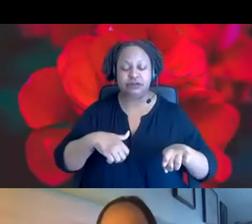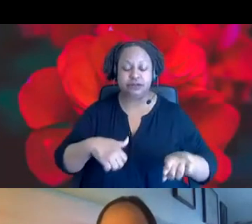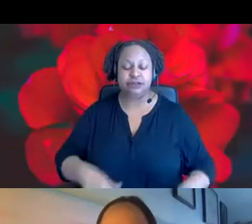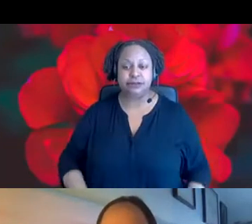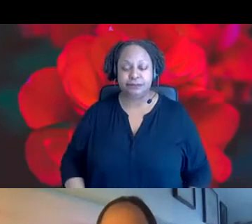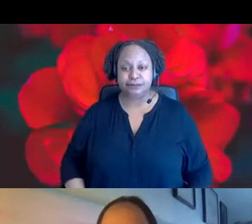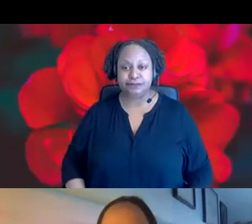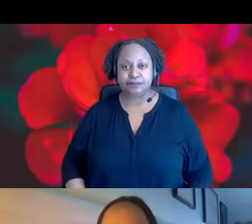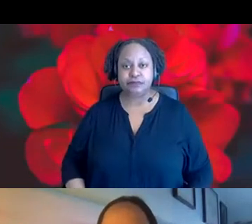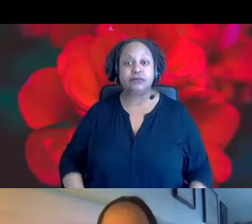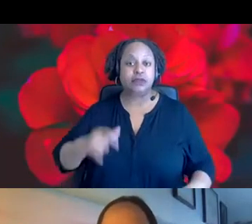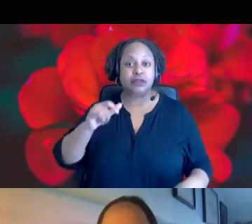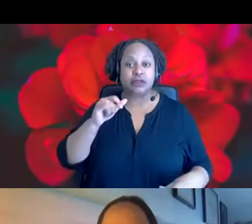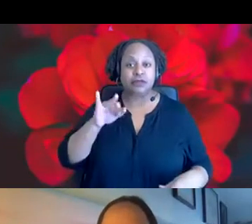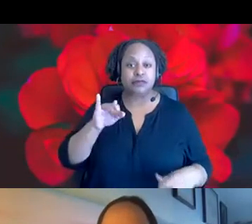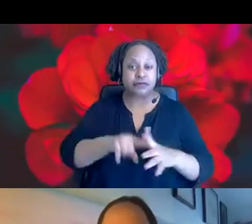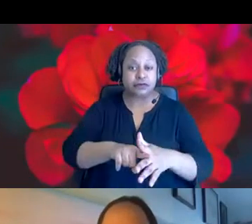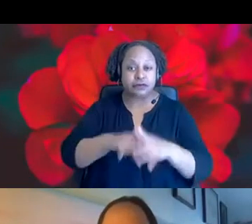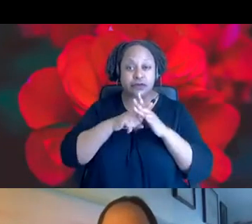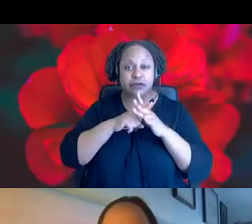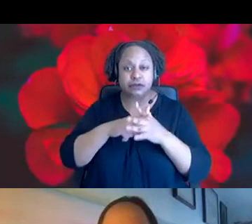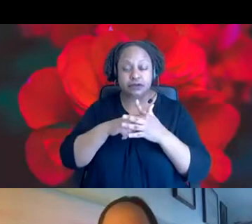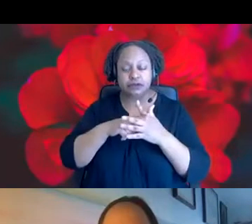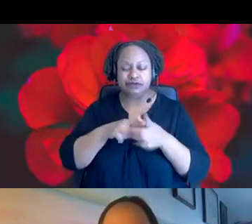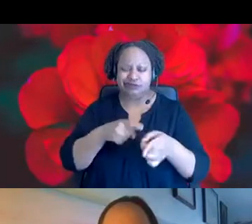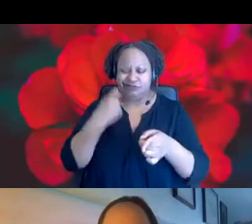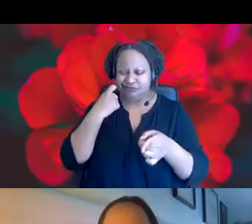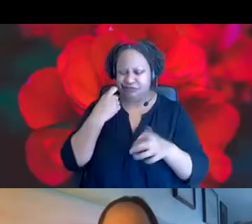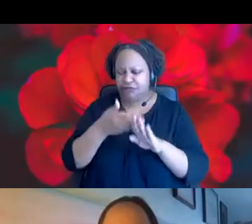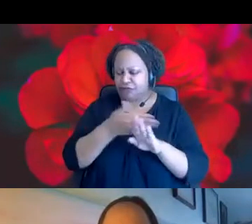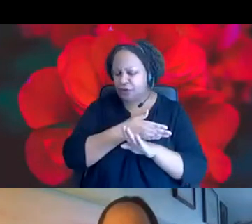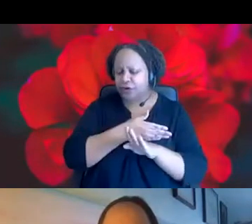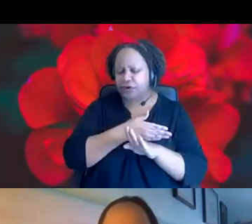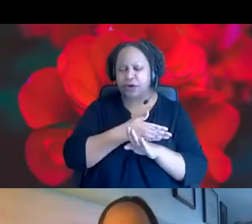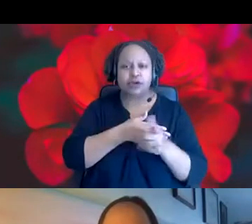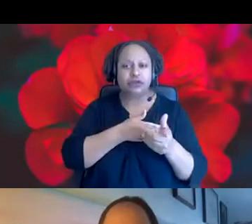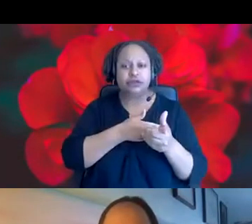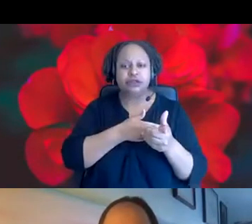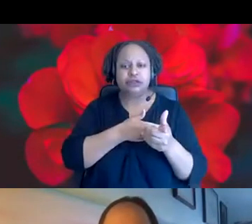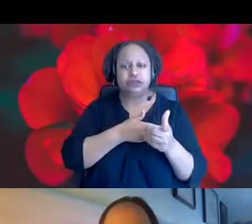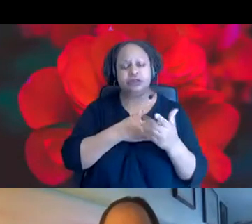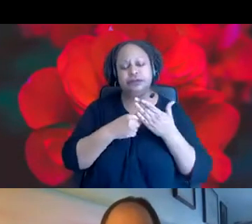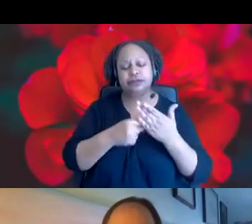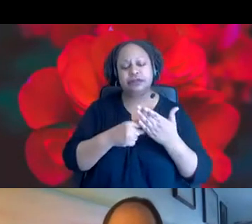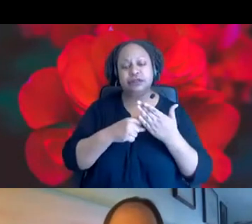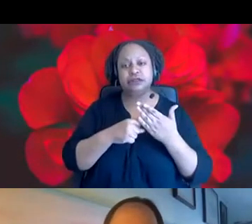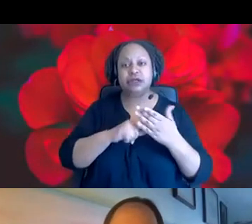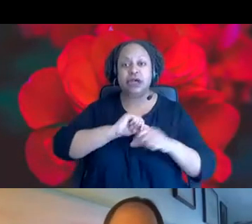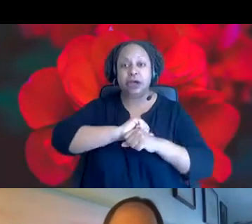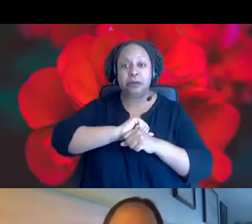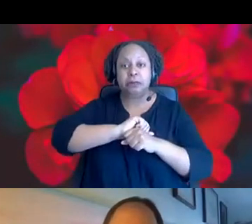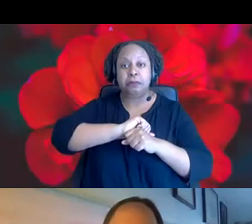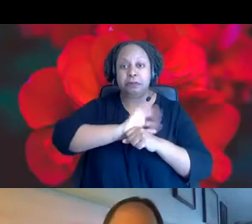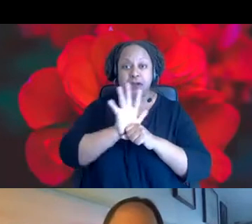And earlier you asked about, you know, we had this one moment early in the pandemic where we were all looking at white